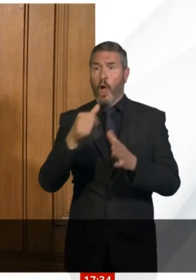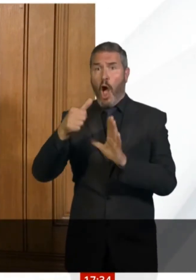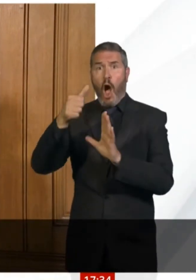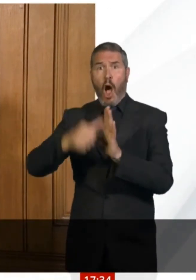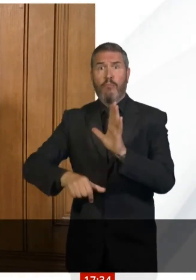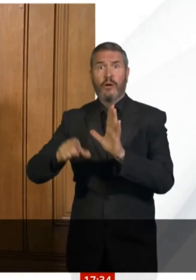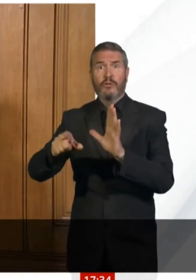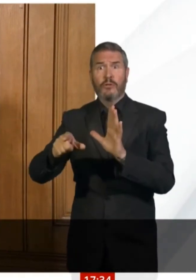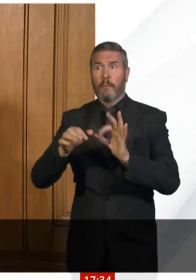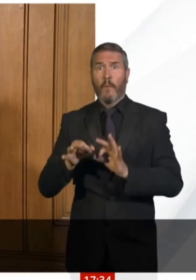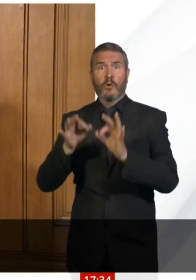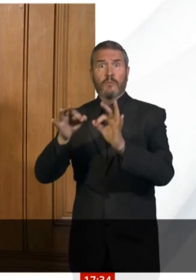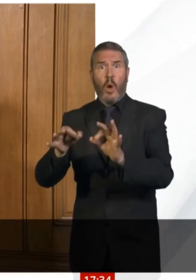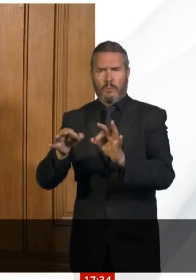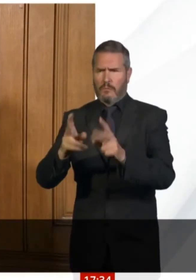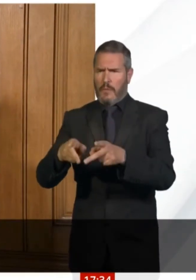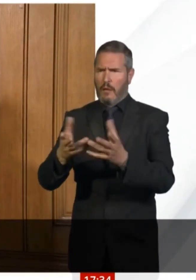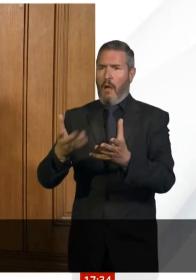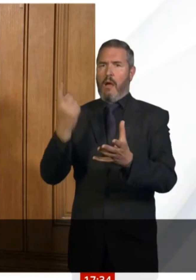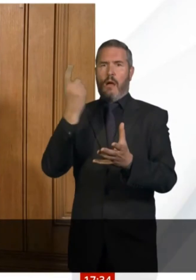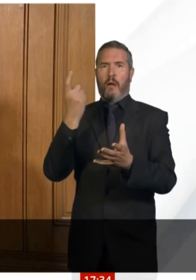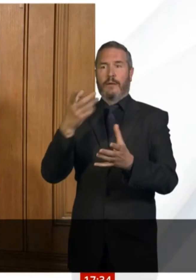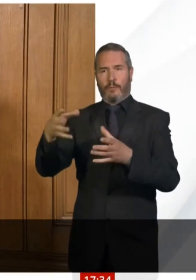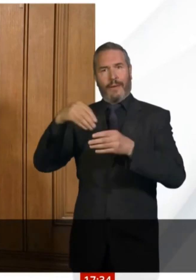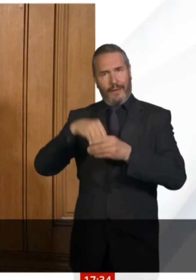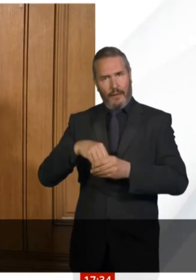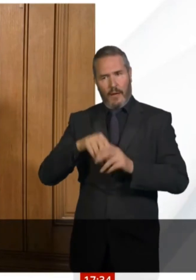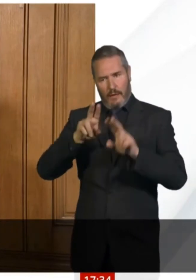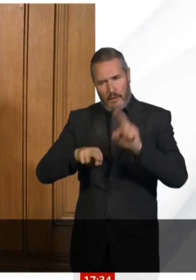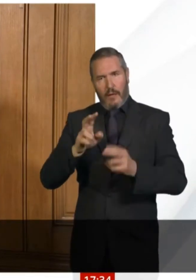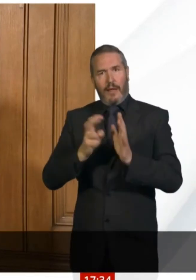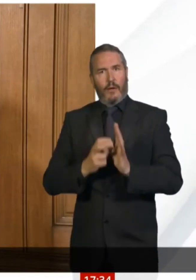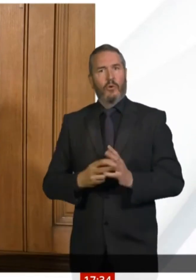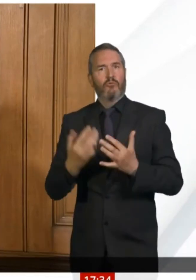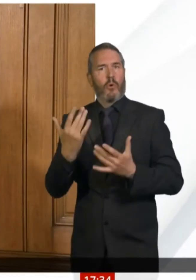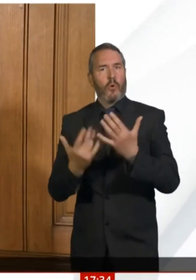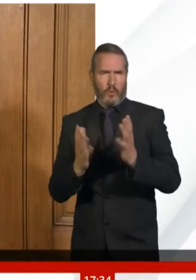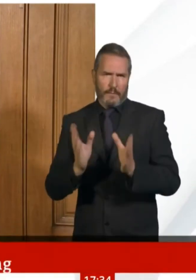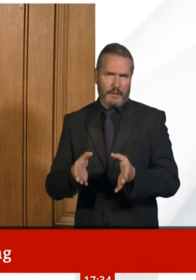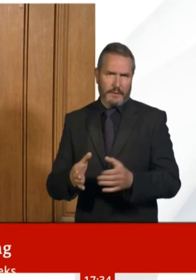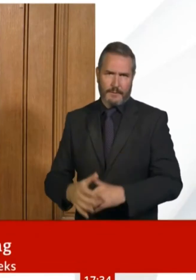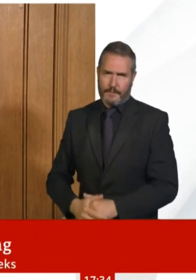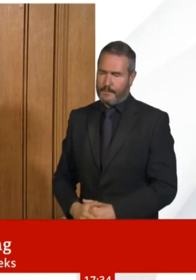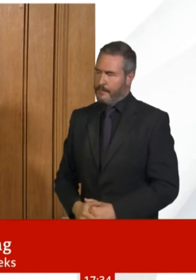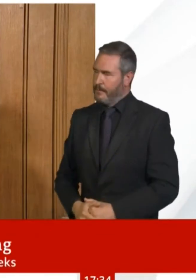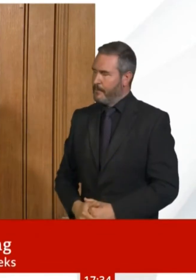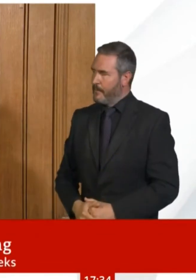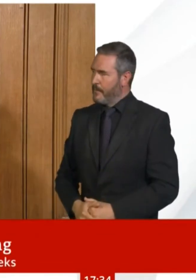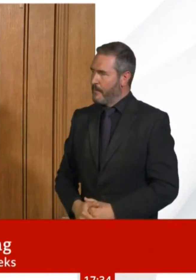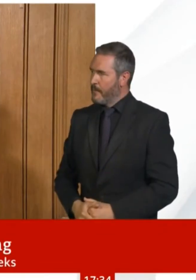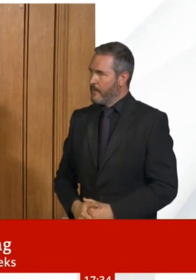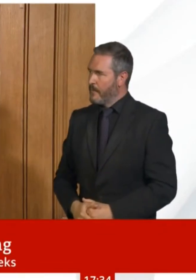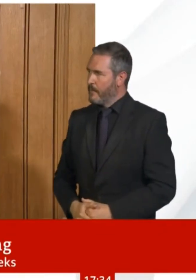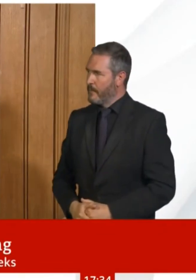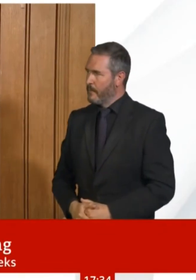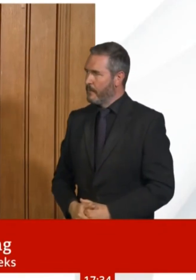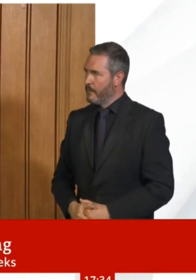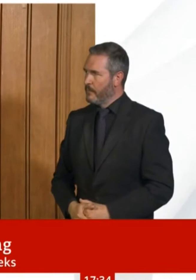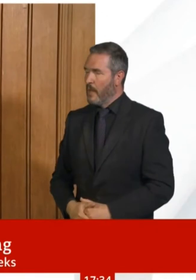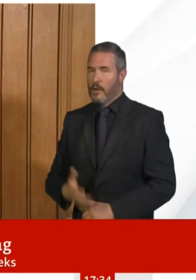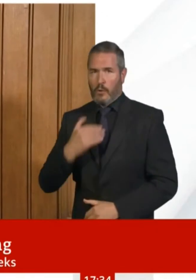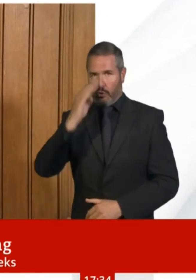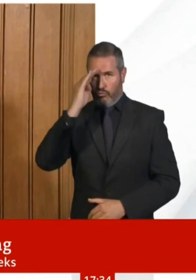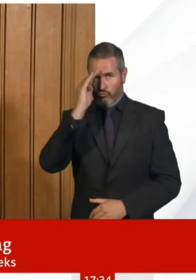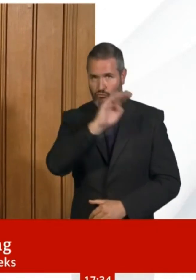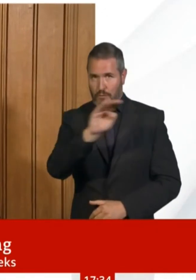postponed, that also is something that we need to remember and take account of. So just to